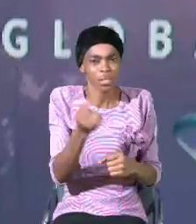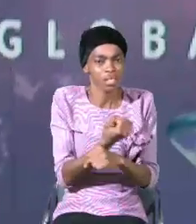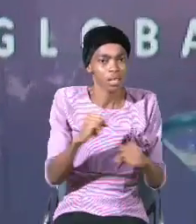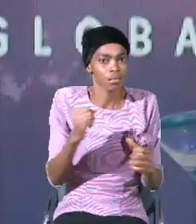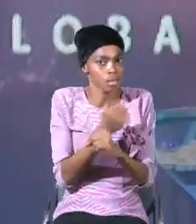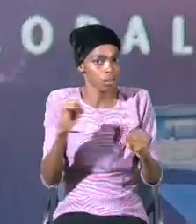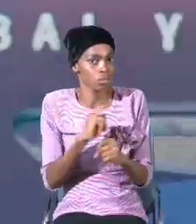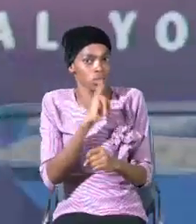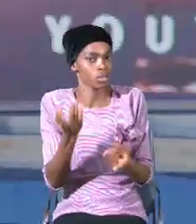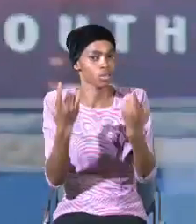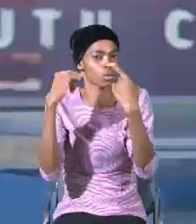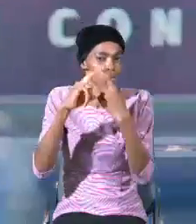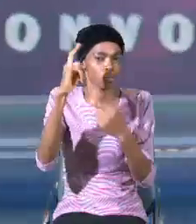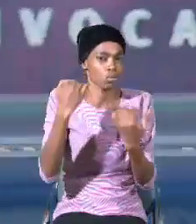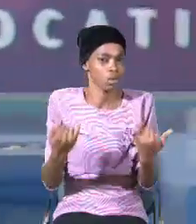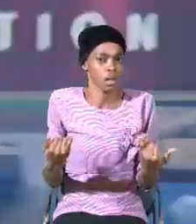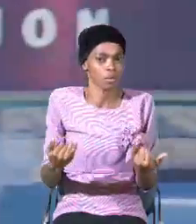is coming to you right now.